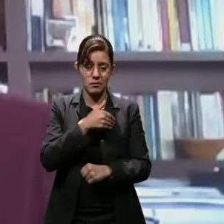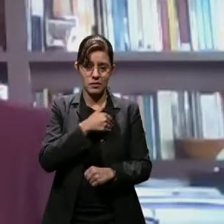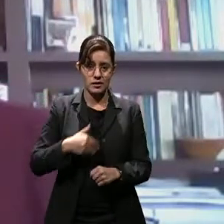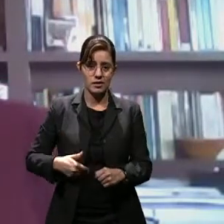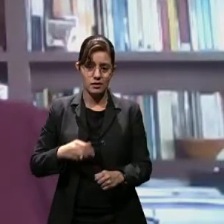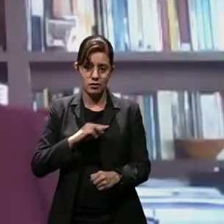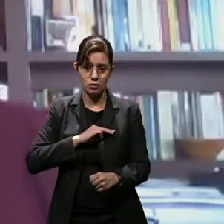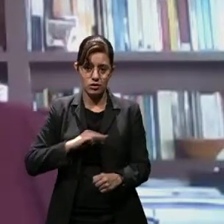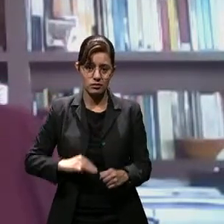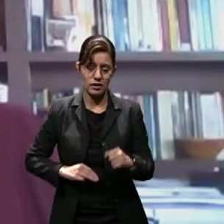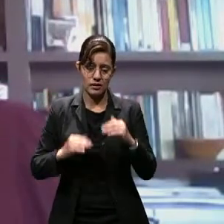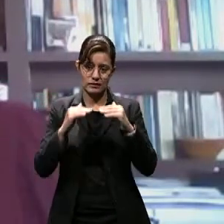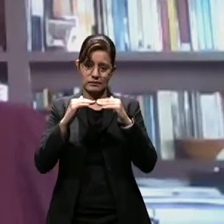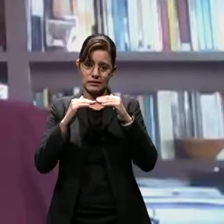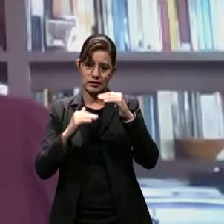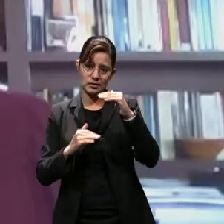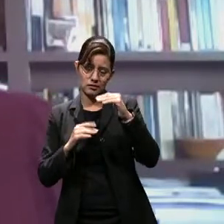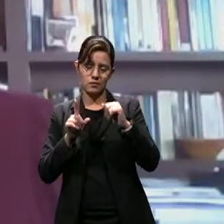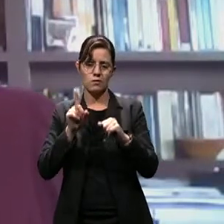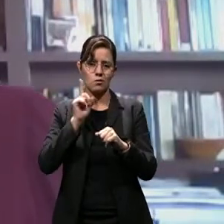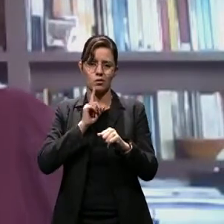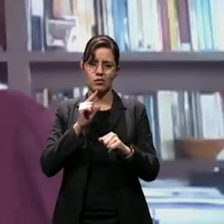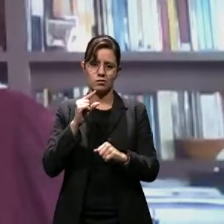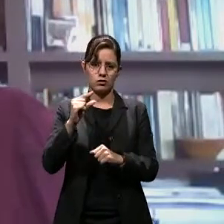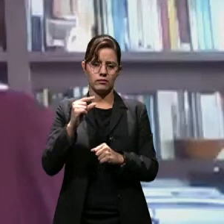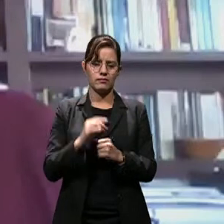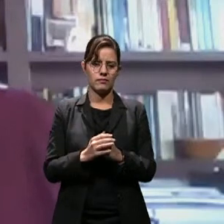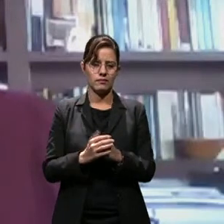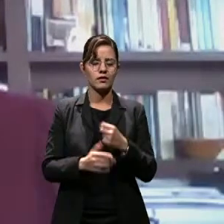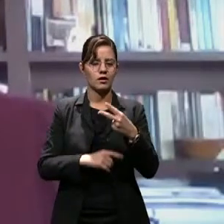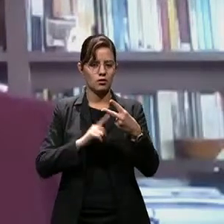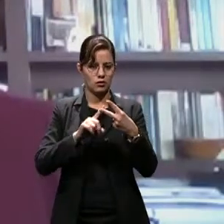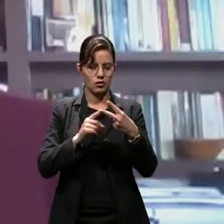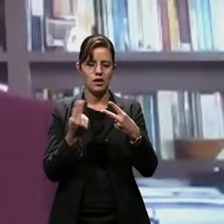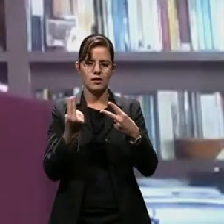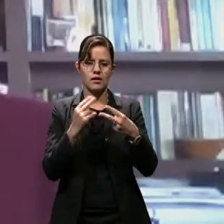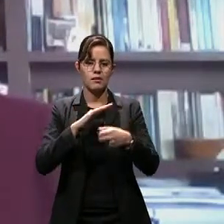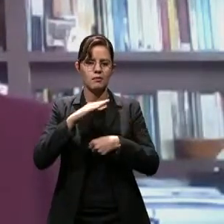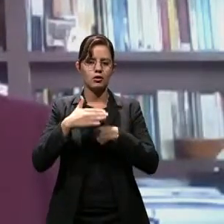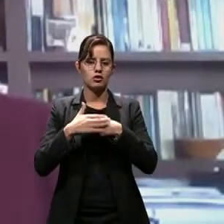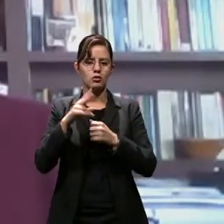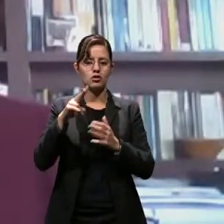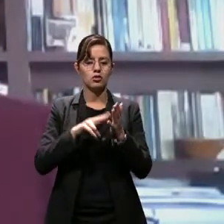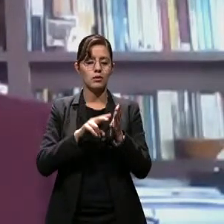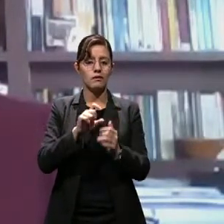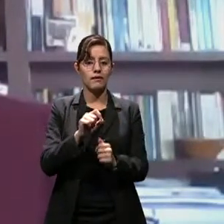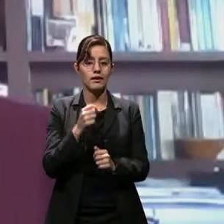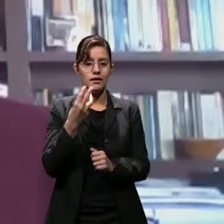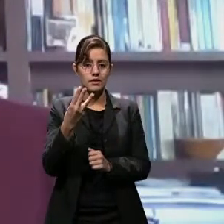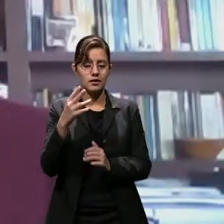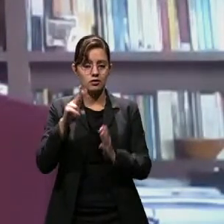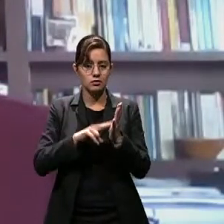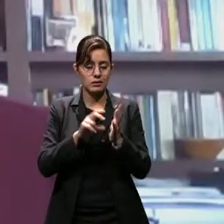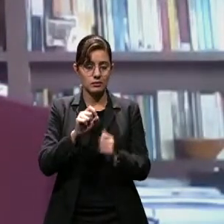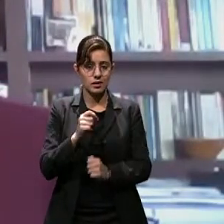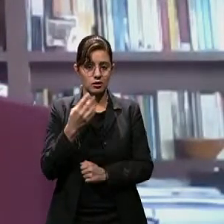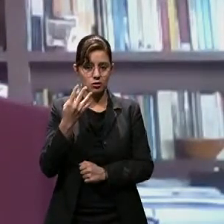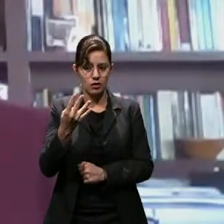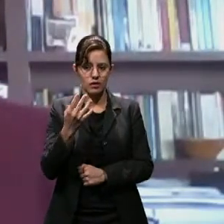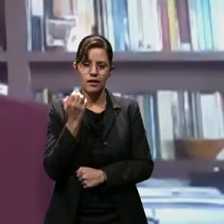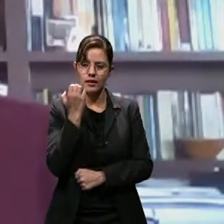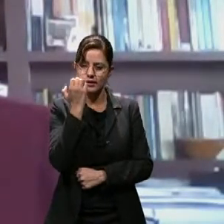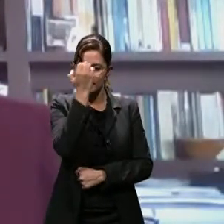more deficit of women representation. Too, it would be necessary to assess for 2023